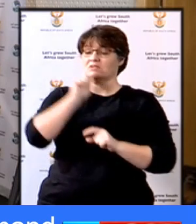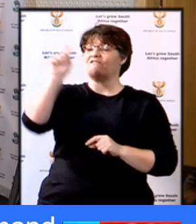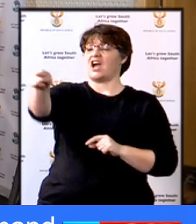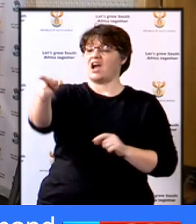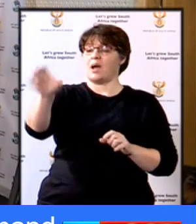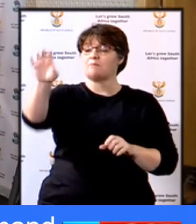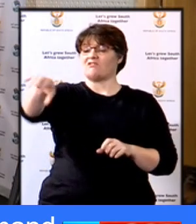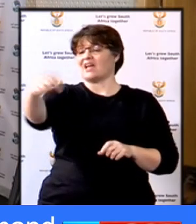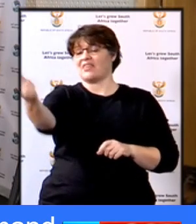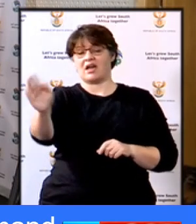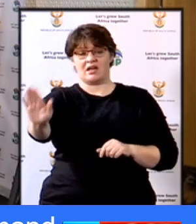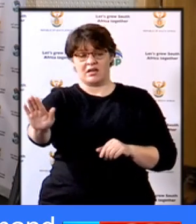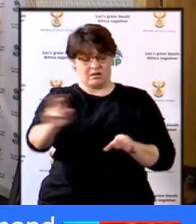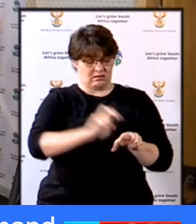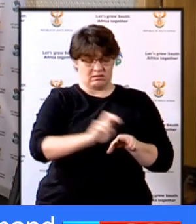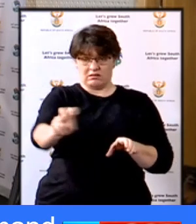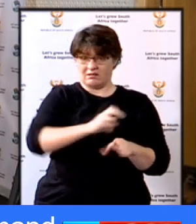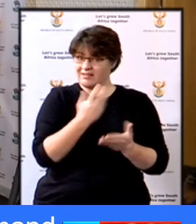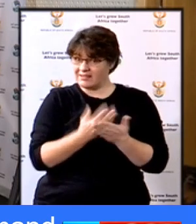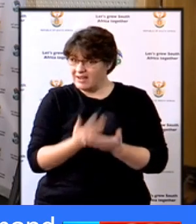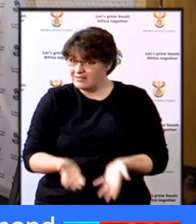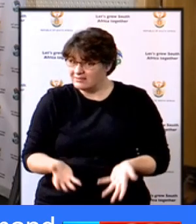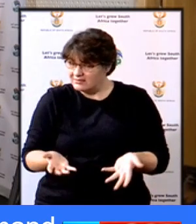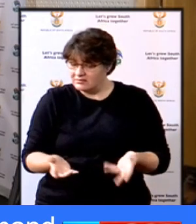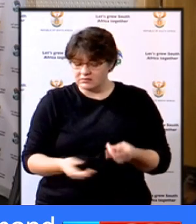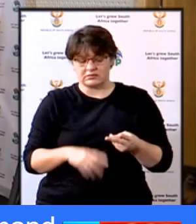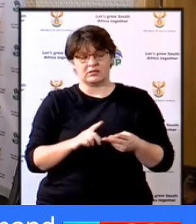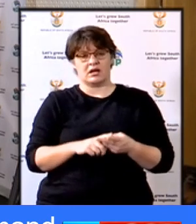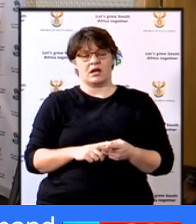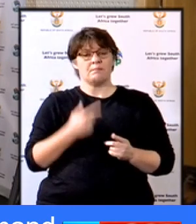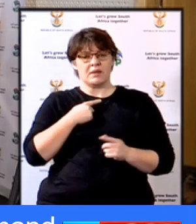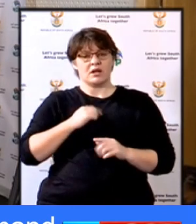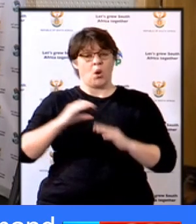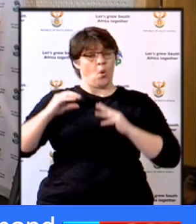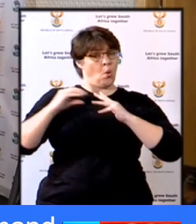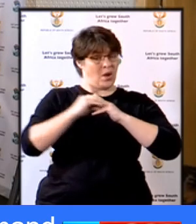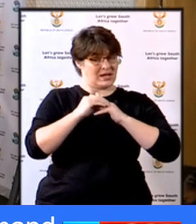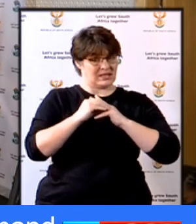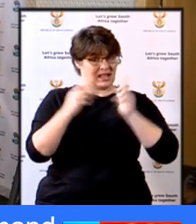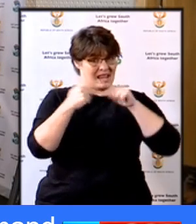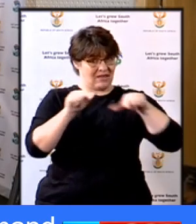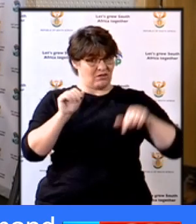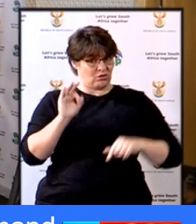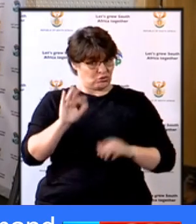Then Rose from News SA is asking, will weddings be allowed under level 3?